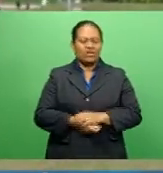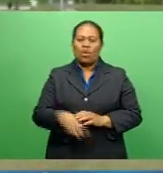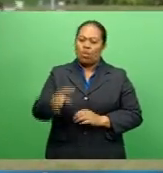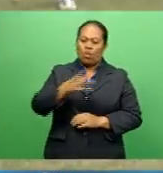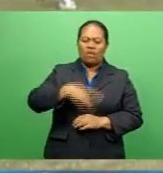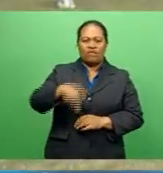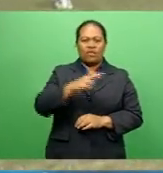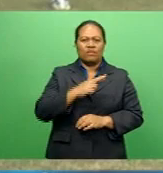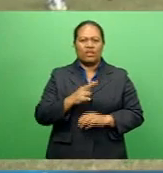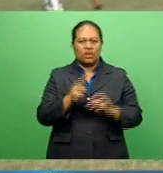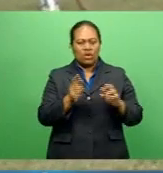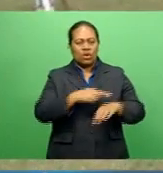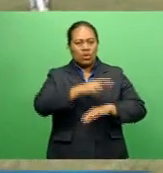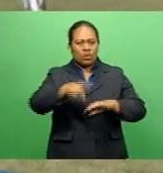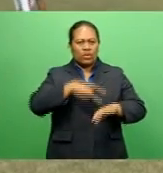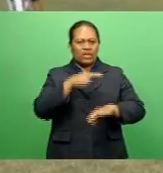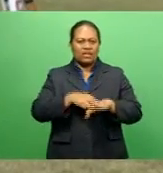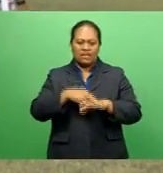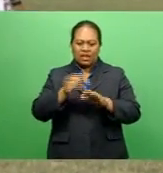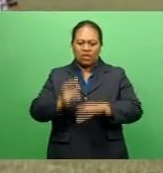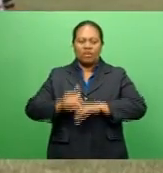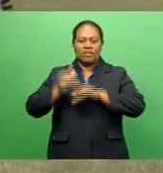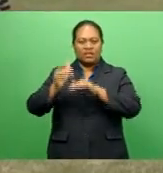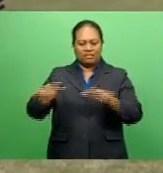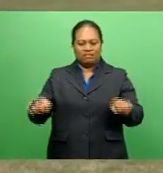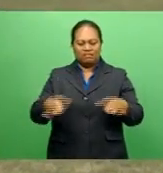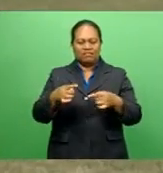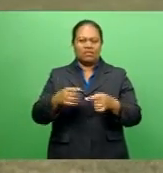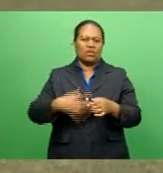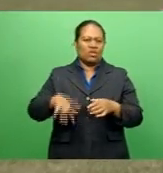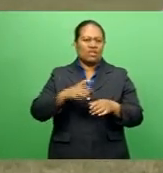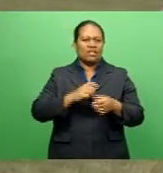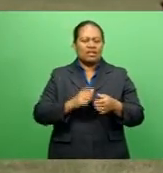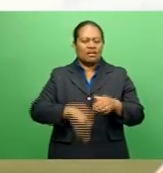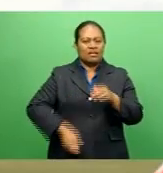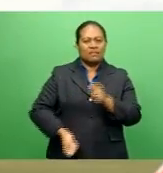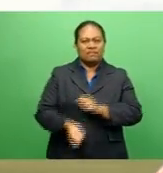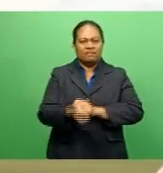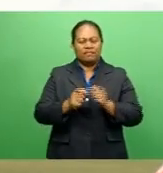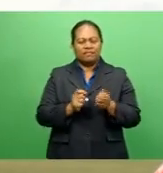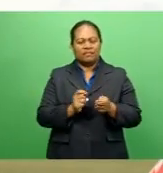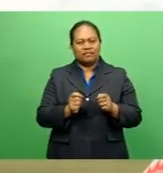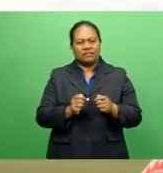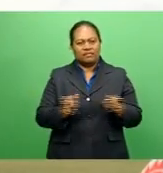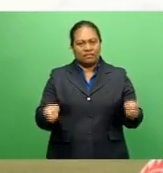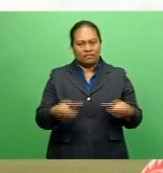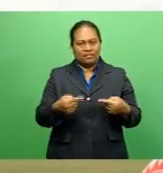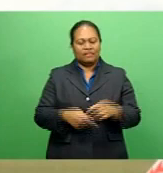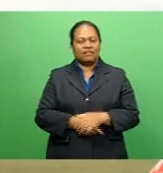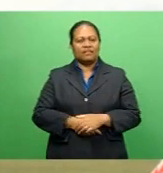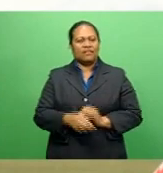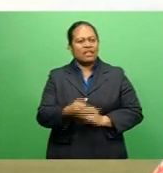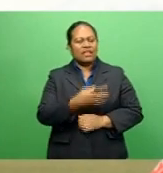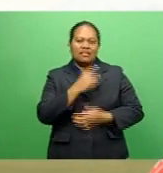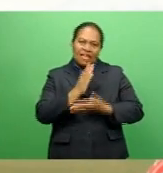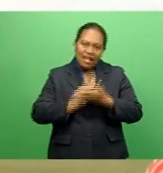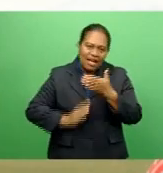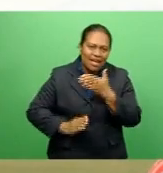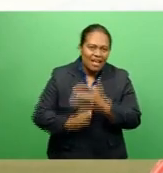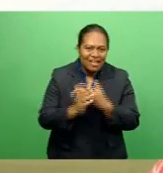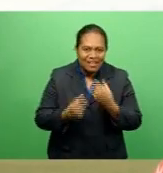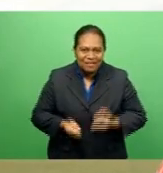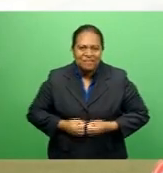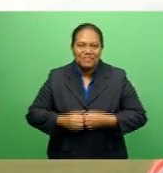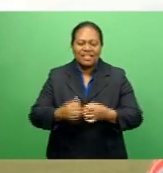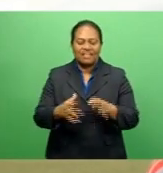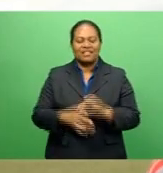are now competing in Cricket Fiji's sanctioned tournaments. We had a humble beginning from when we had 3 teams